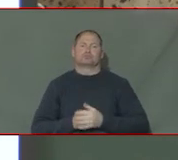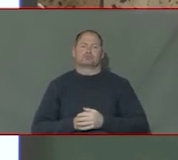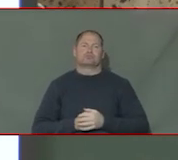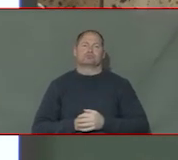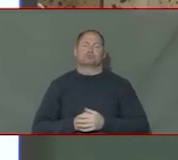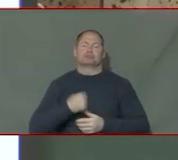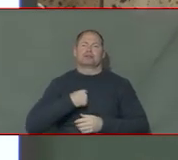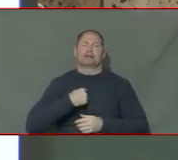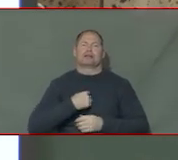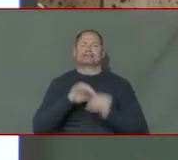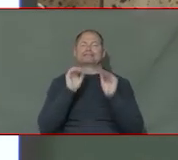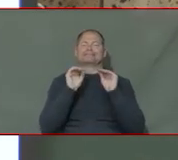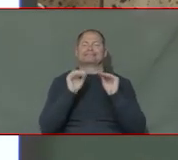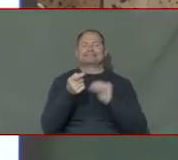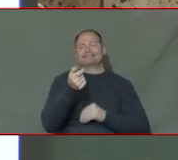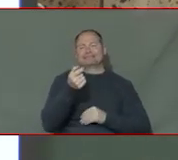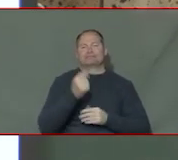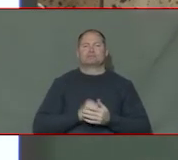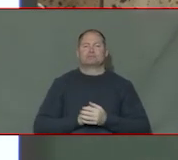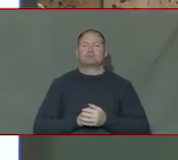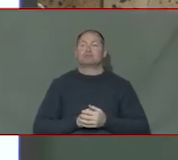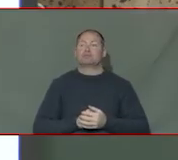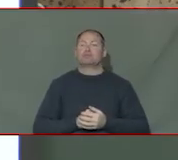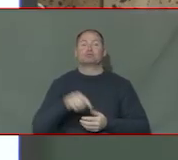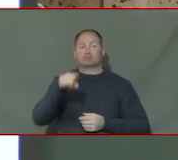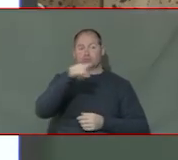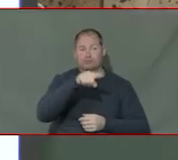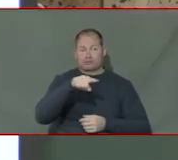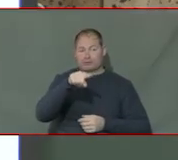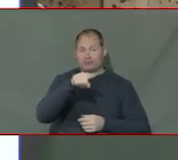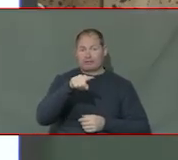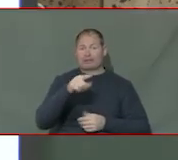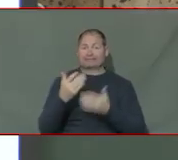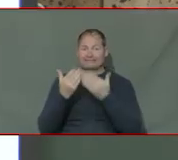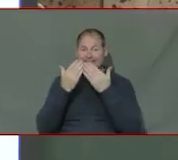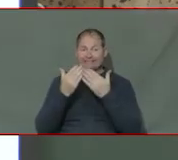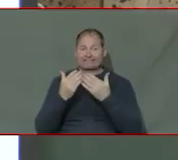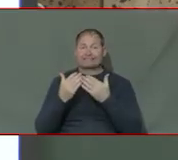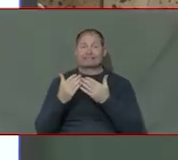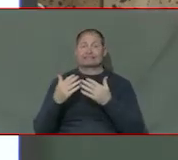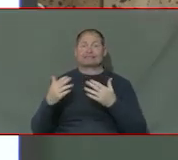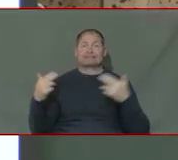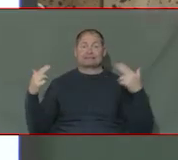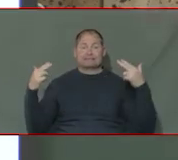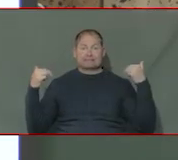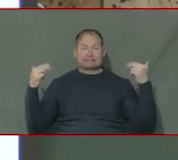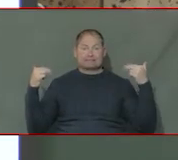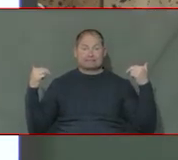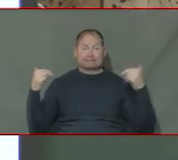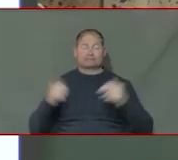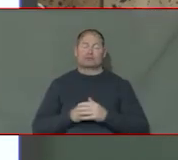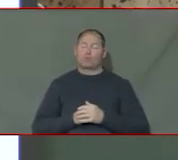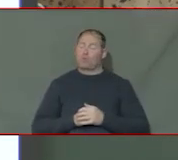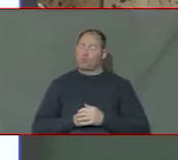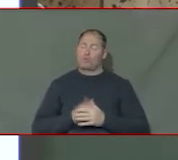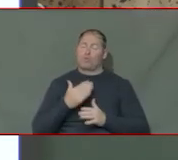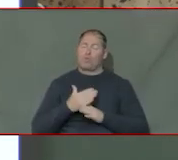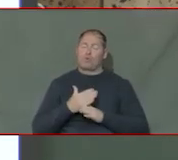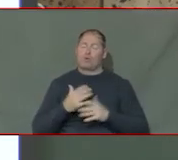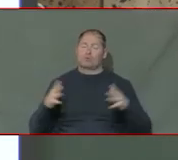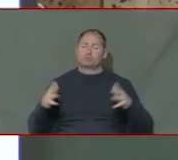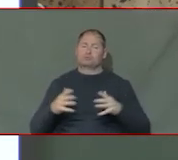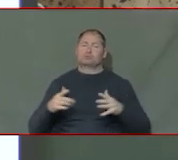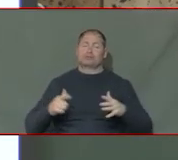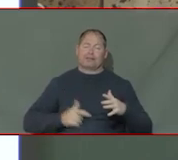had students here last year. They are now studying medicine. And they're telling me it's a lot of work. Your liver is a